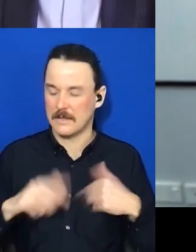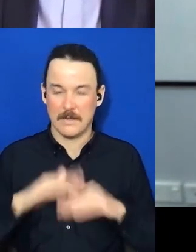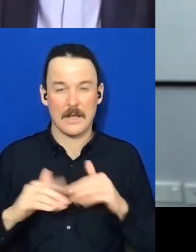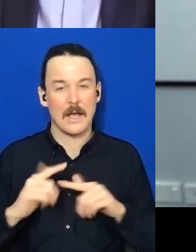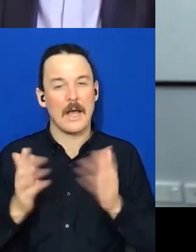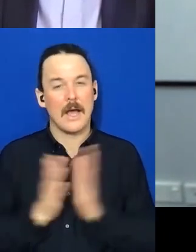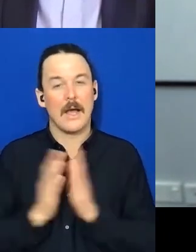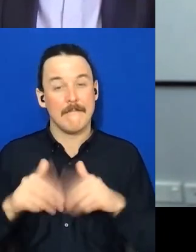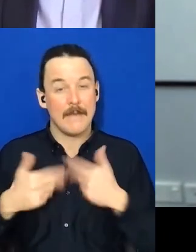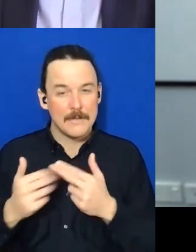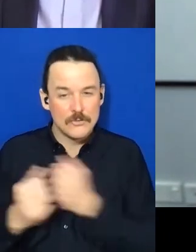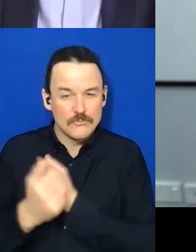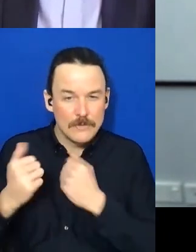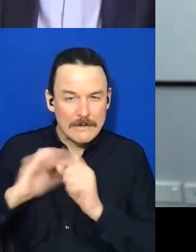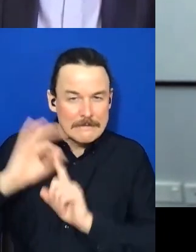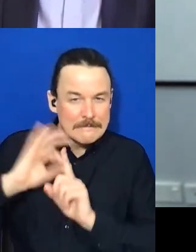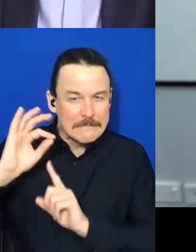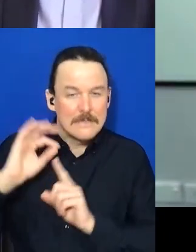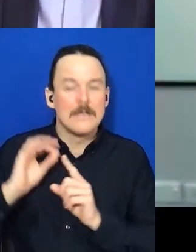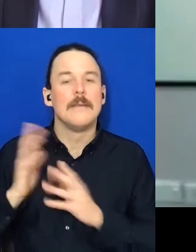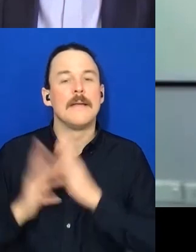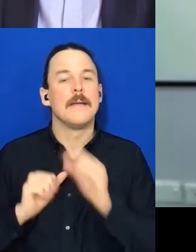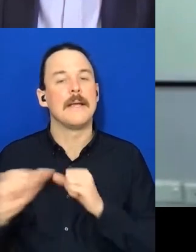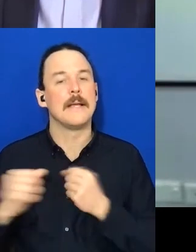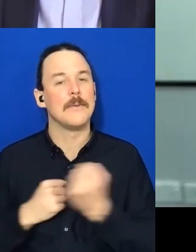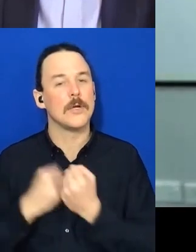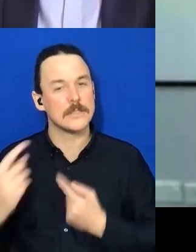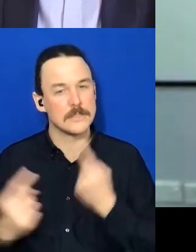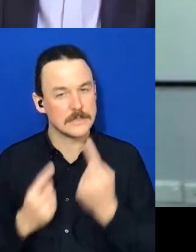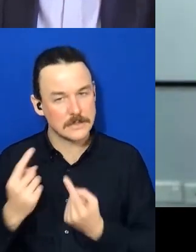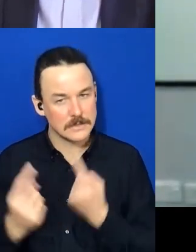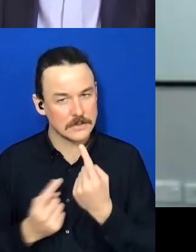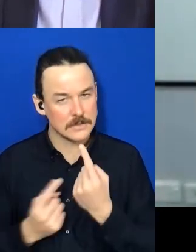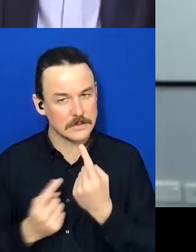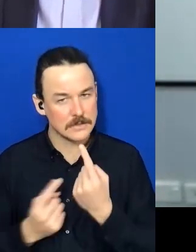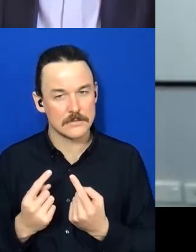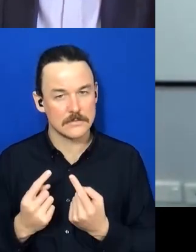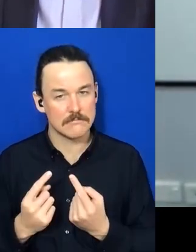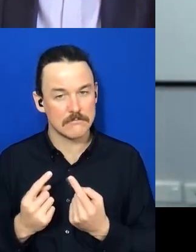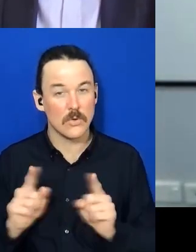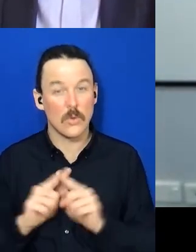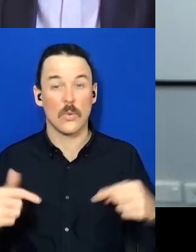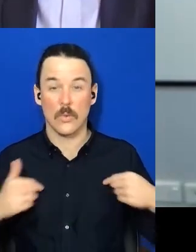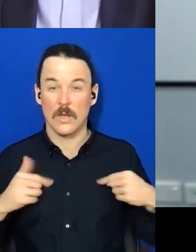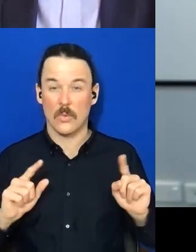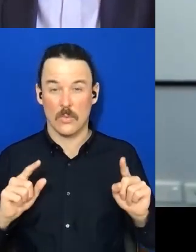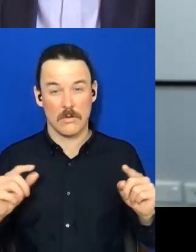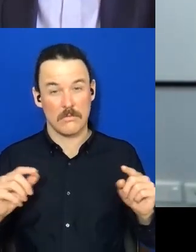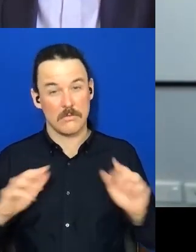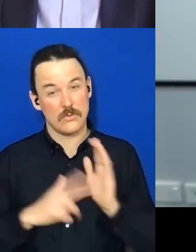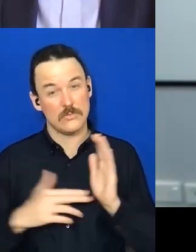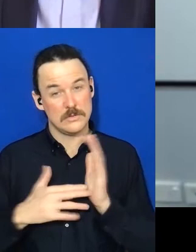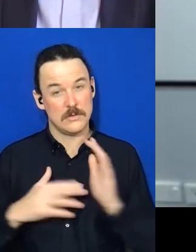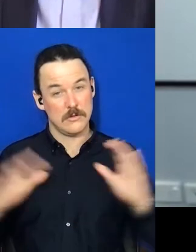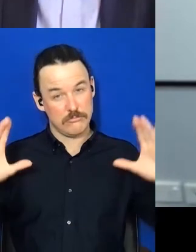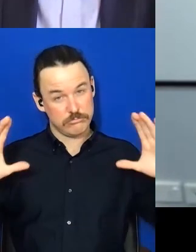support person. So that gives us another opportunity to talk about their families and their whānau and what support they have in their whānau.